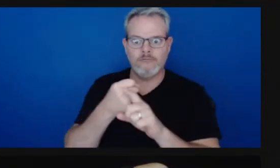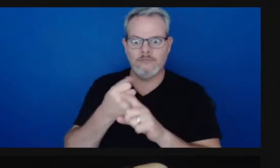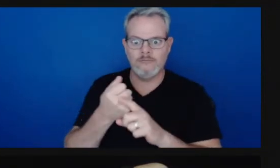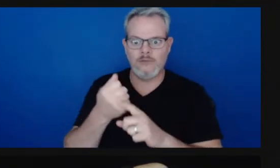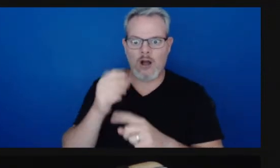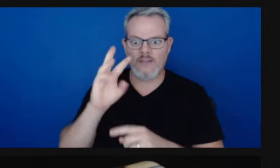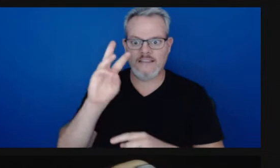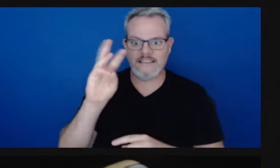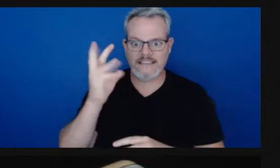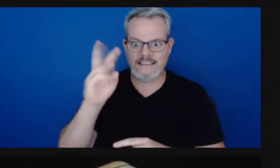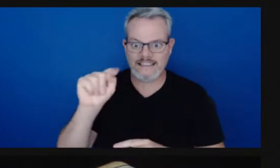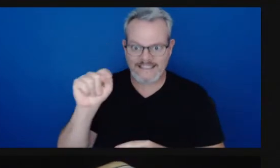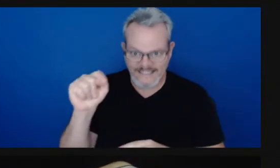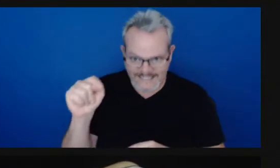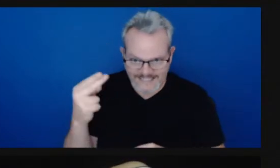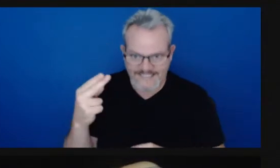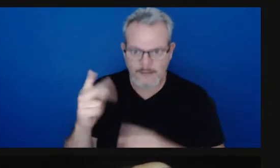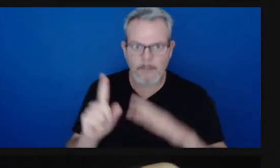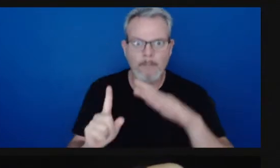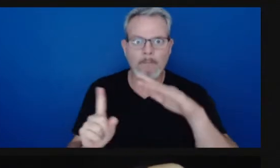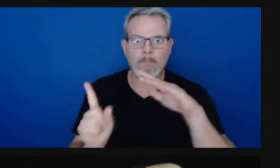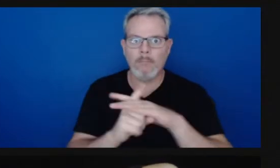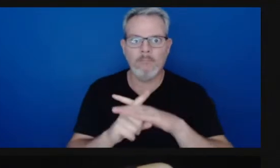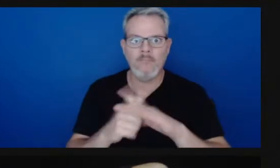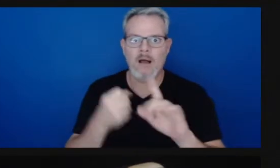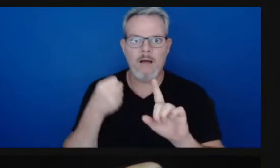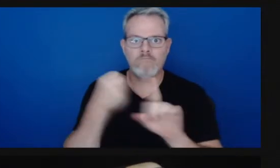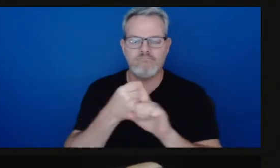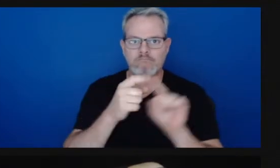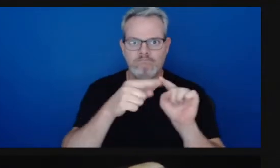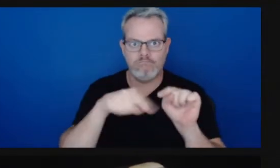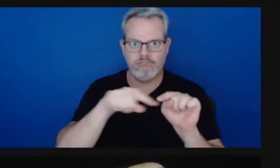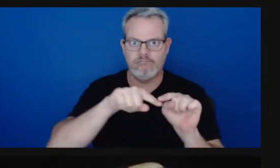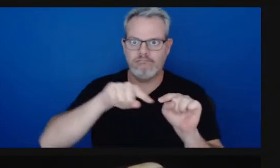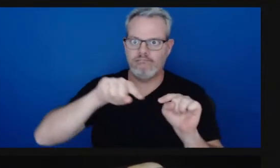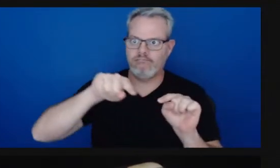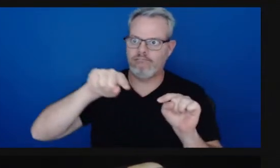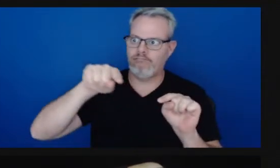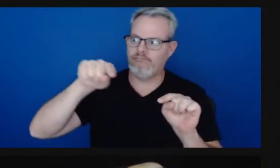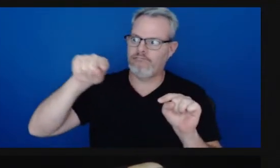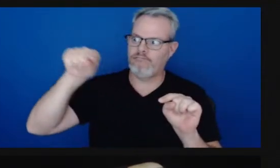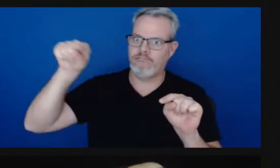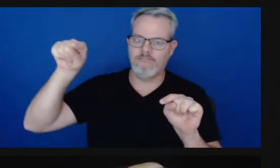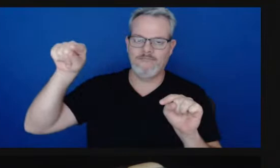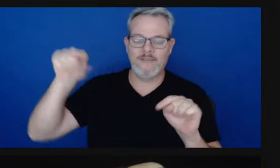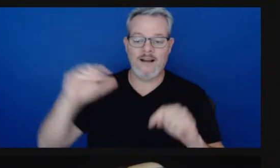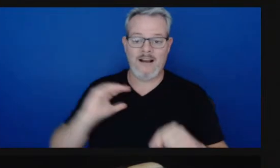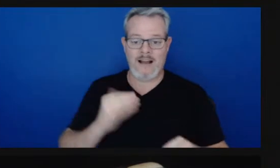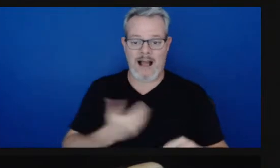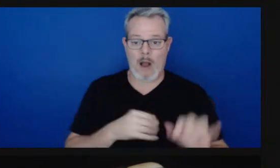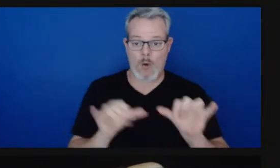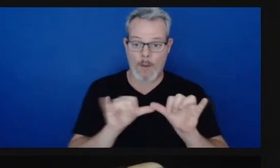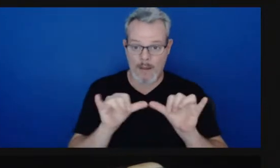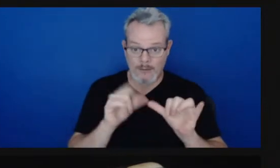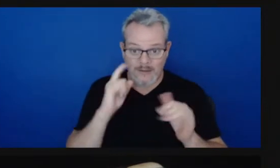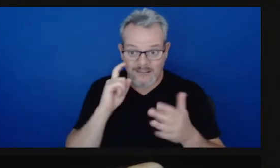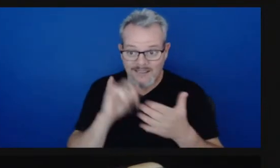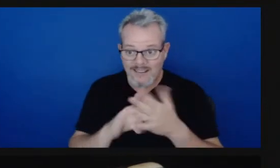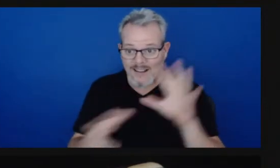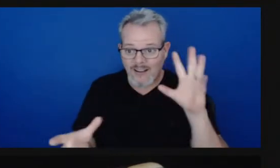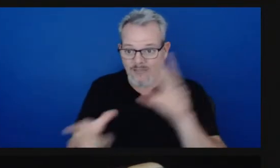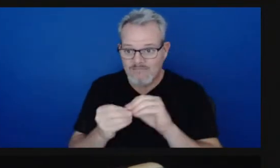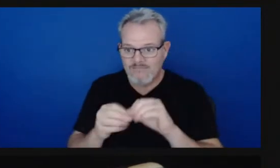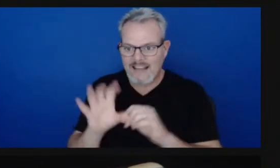up, we see a steep increase in the tilt. Our scale here is taking us about 8